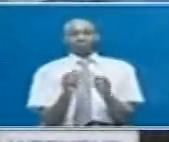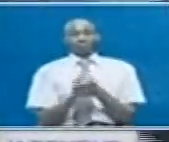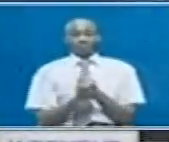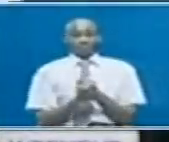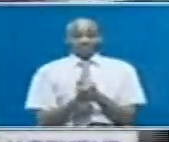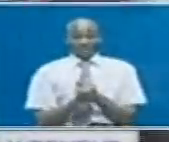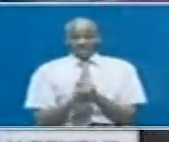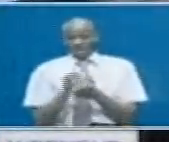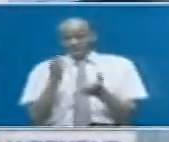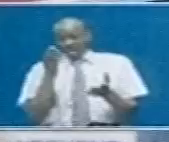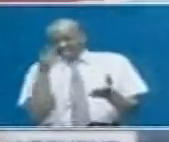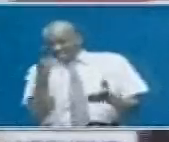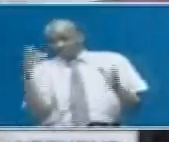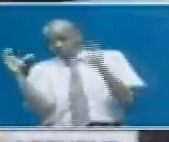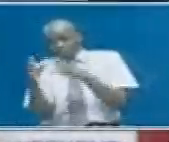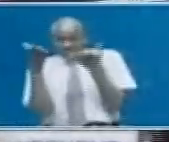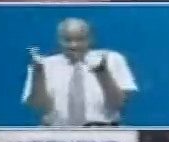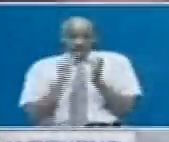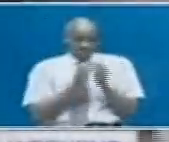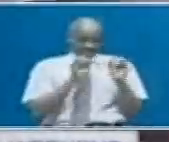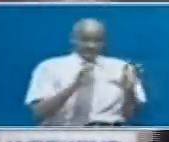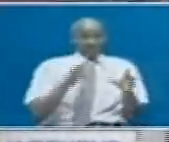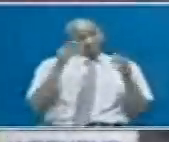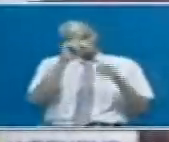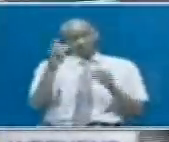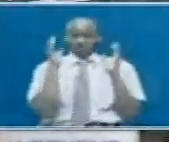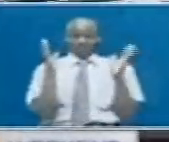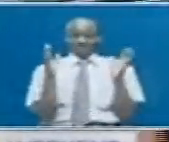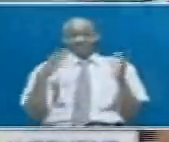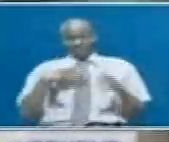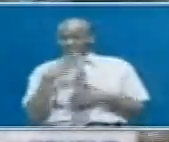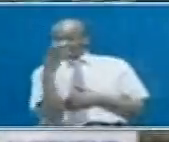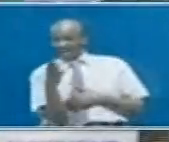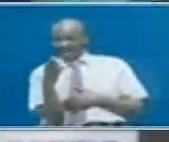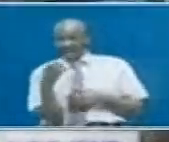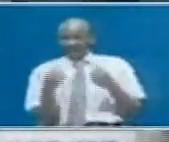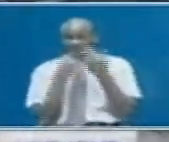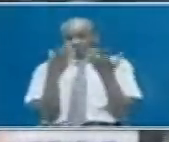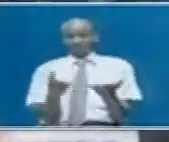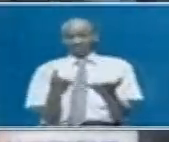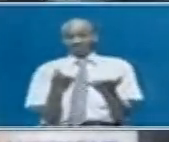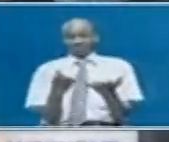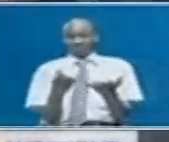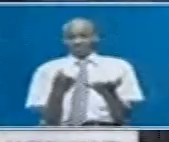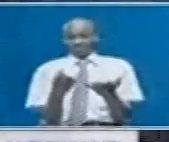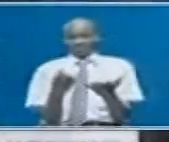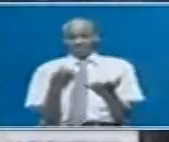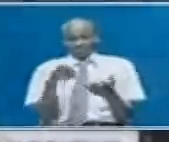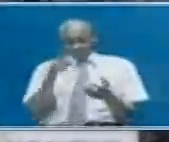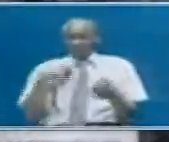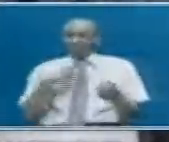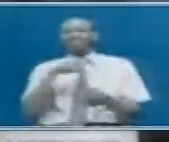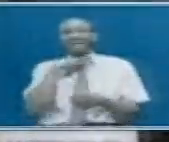As to whether the groups exist or not is still a question, but every often lives are lost without room for a hearing.